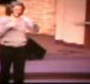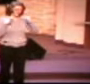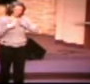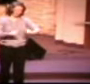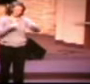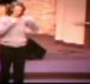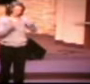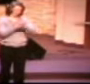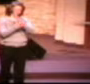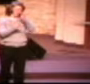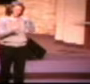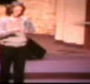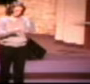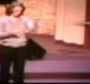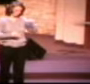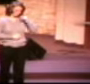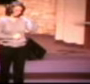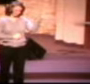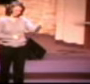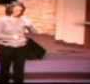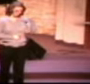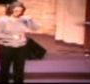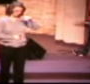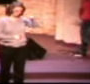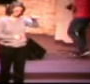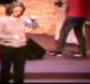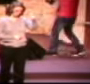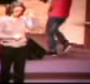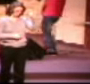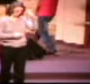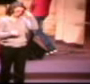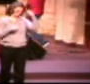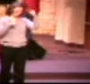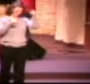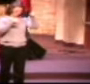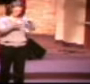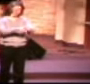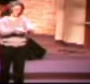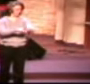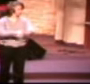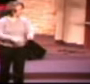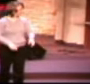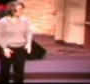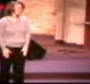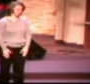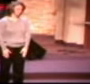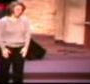kingdom, and the power, forever and ever. Amen.